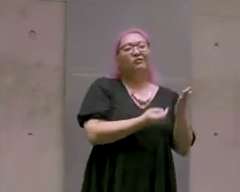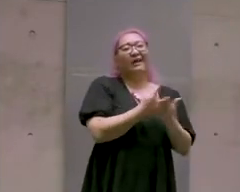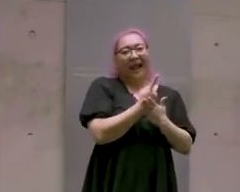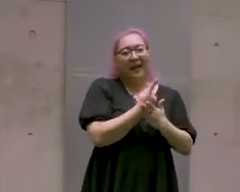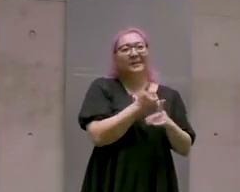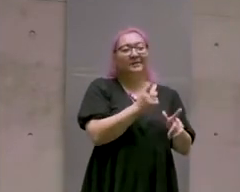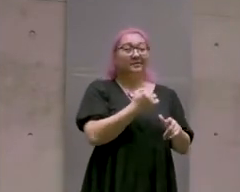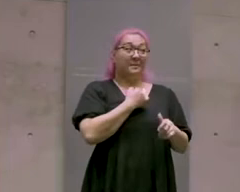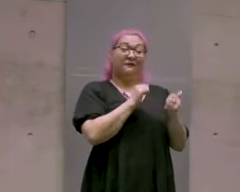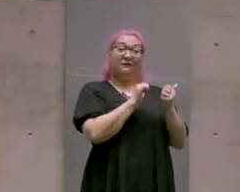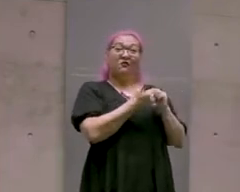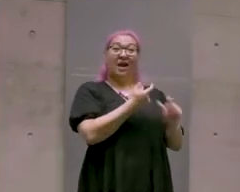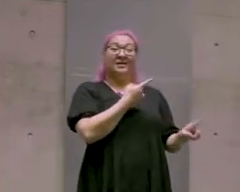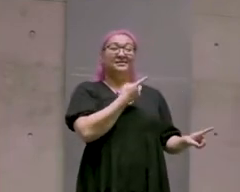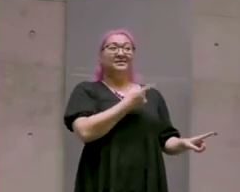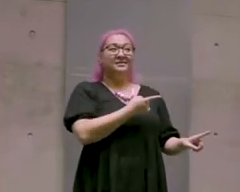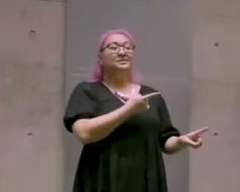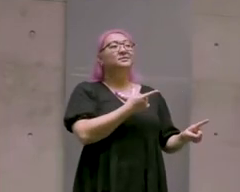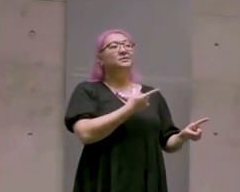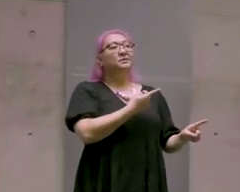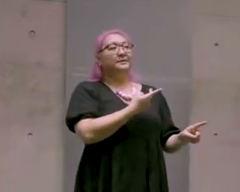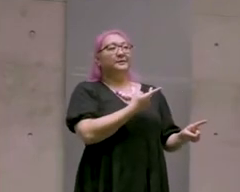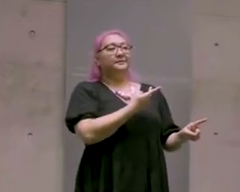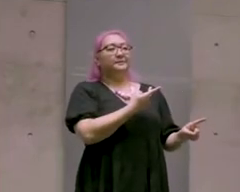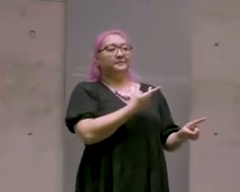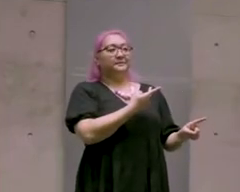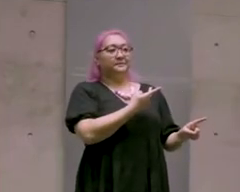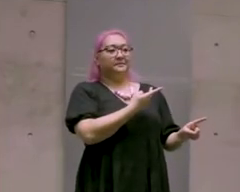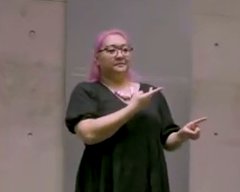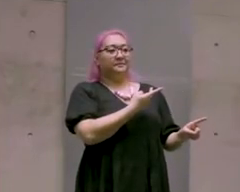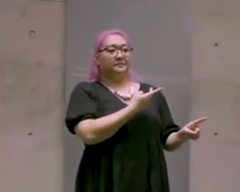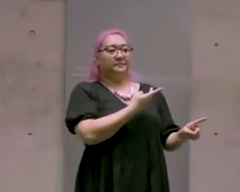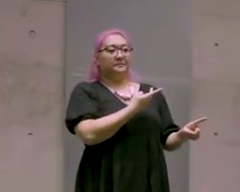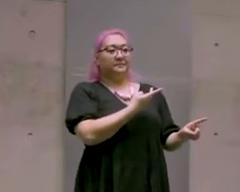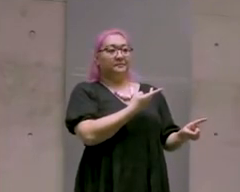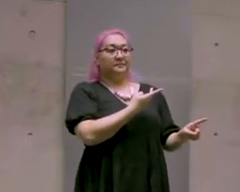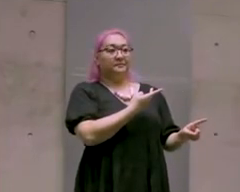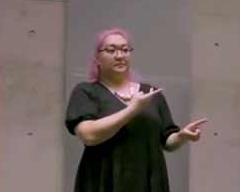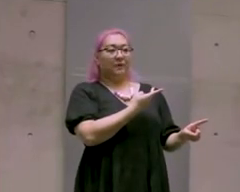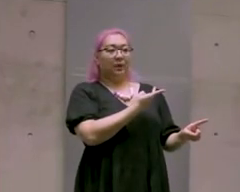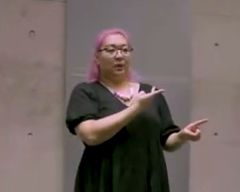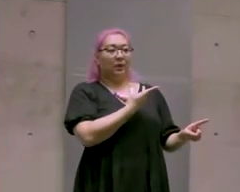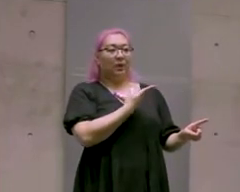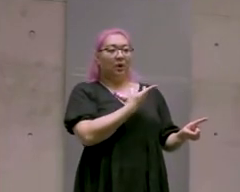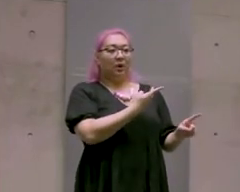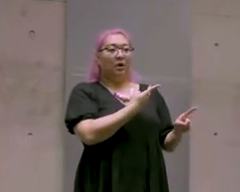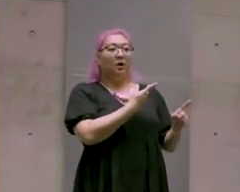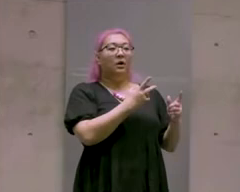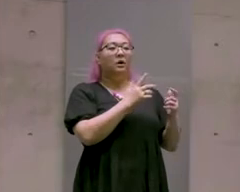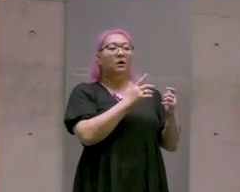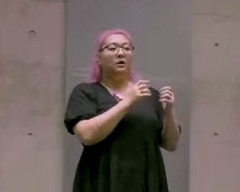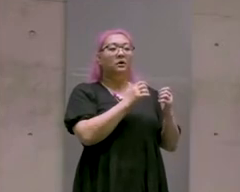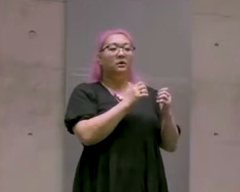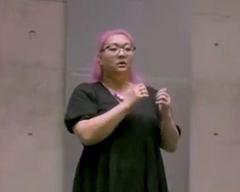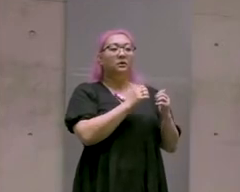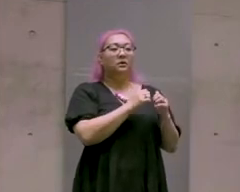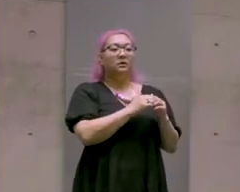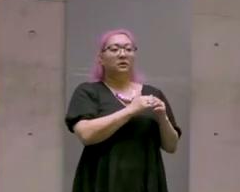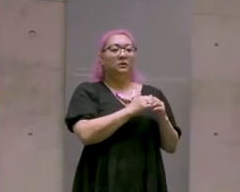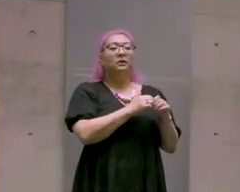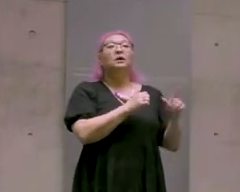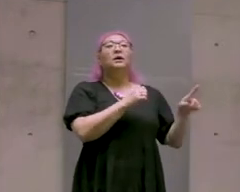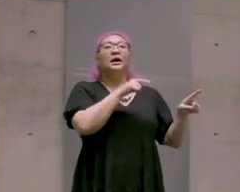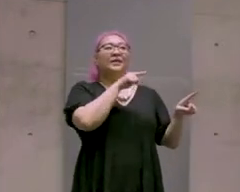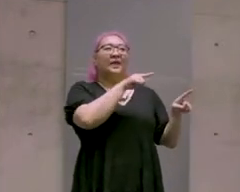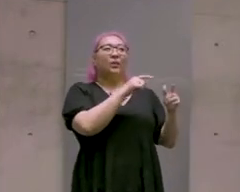mine, me and him were watching Oh Brother, Where Art Thou, the Clooney Coen Brothers movie.